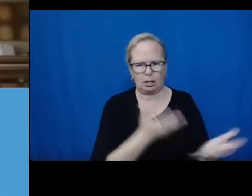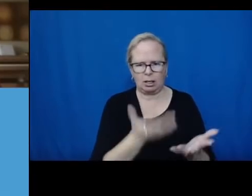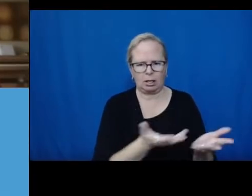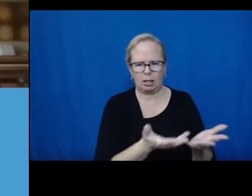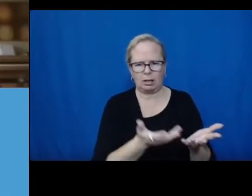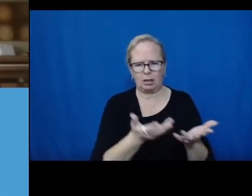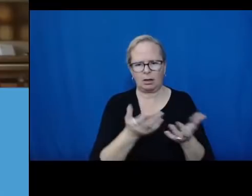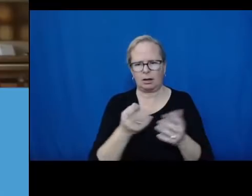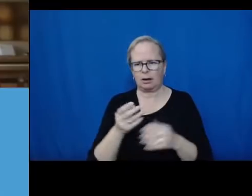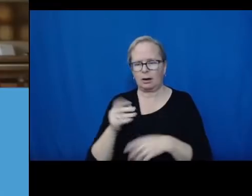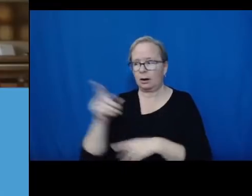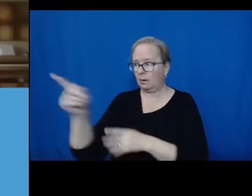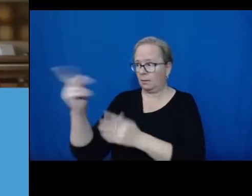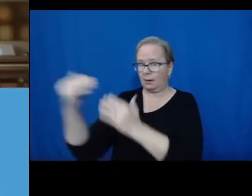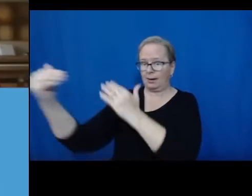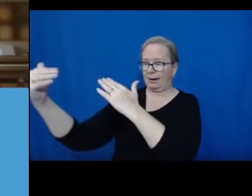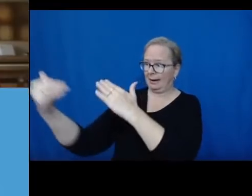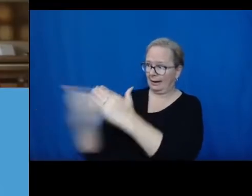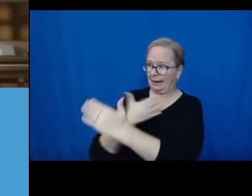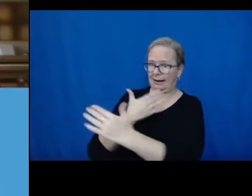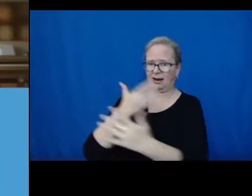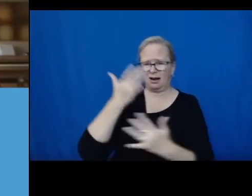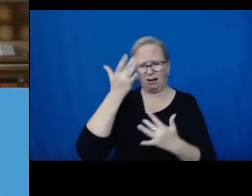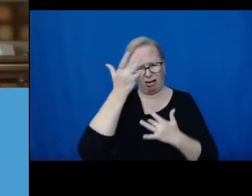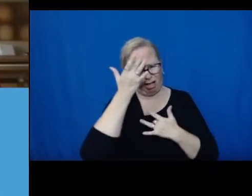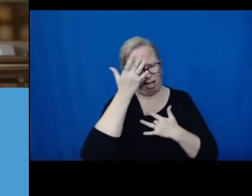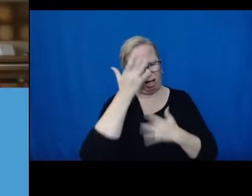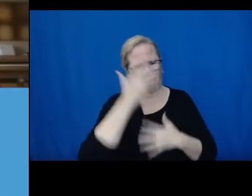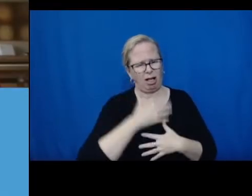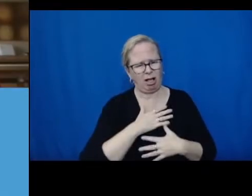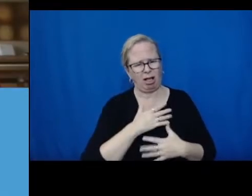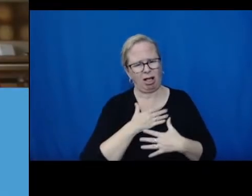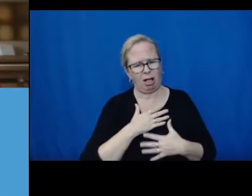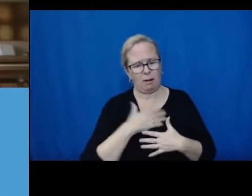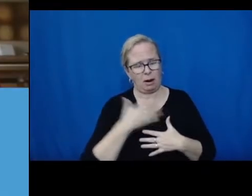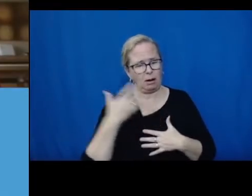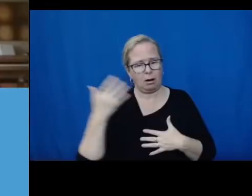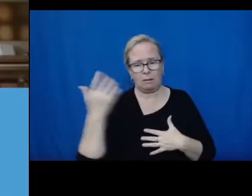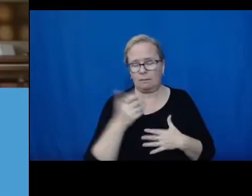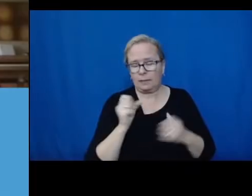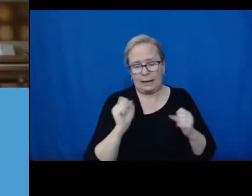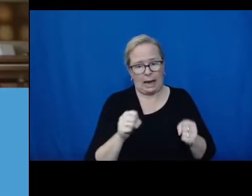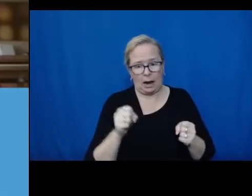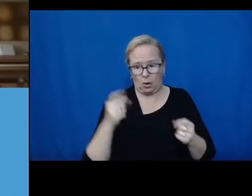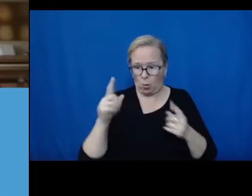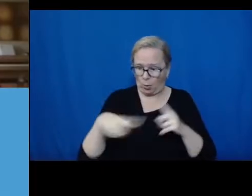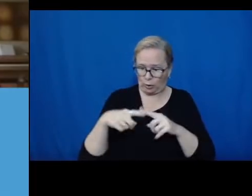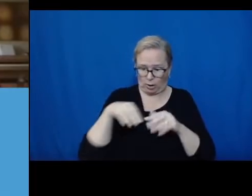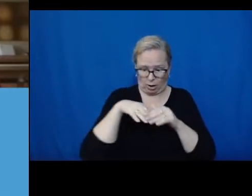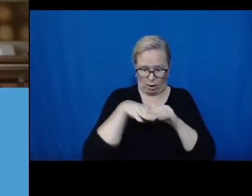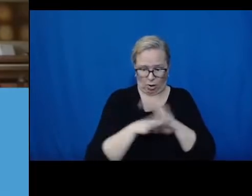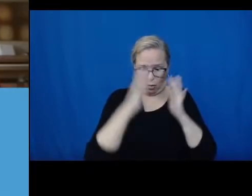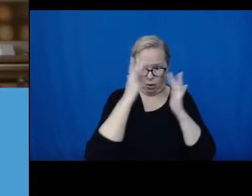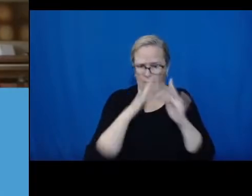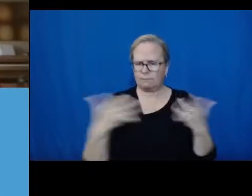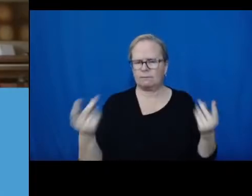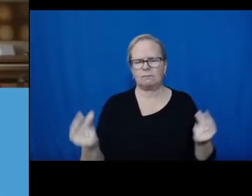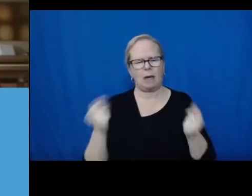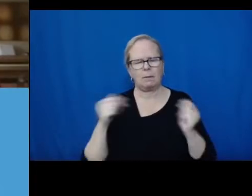when these people come in sick, they come in quite sick and they can go downhill very quickly. And that's scary for them. That's scary for the healthcare workers